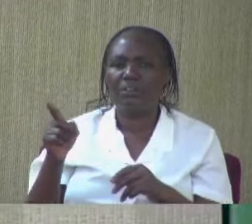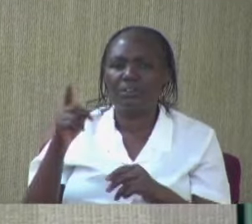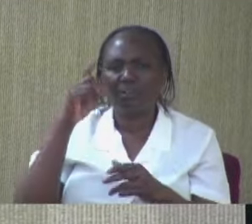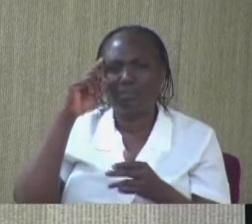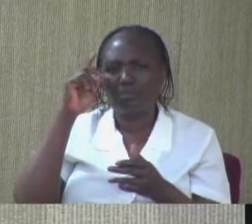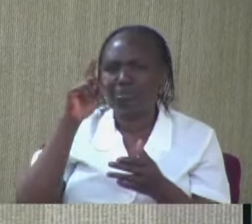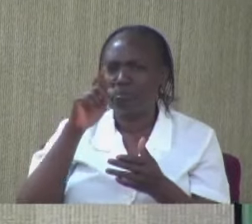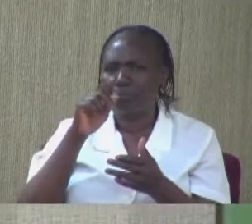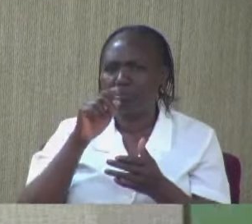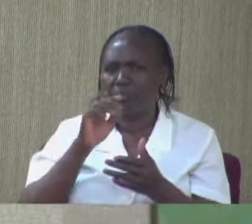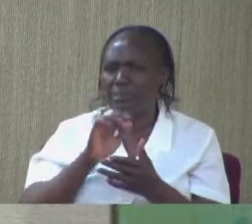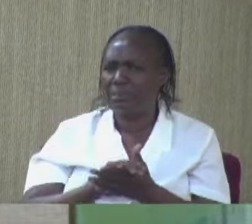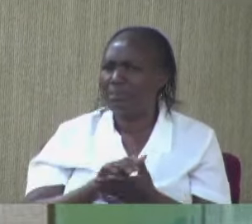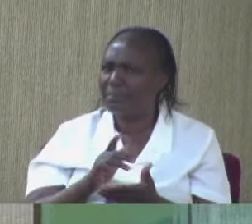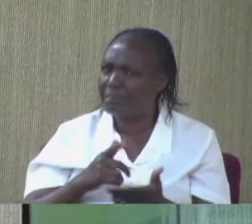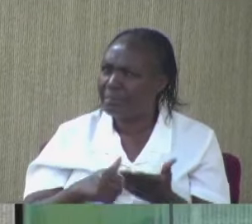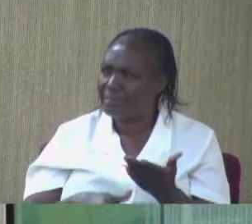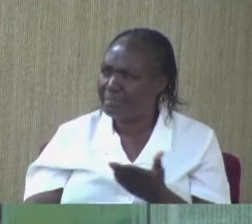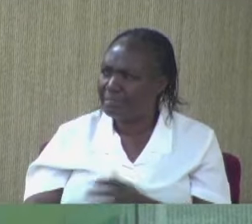Did you catch that?